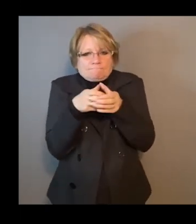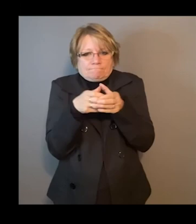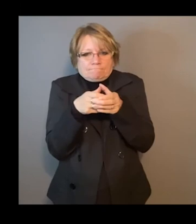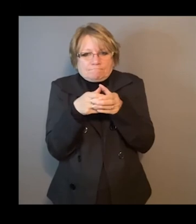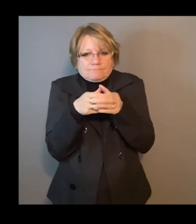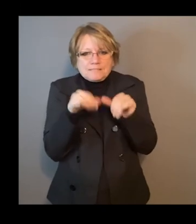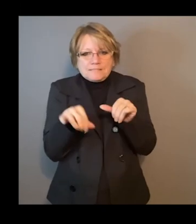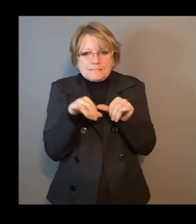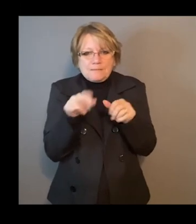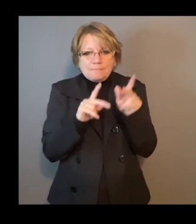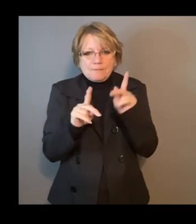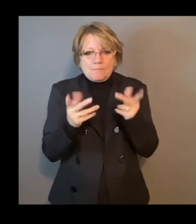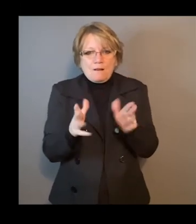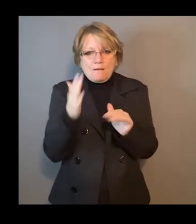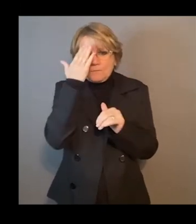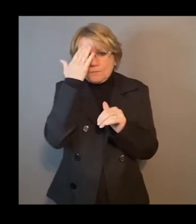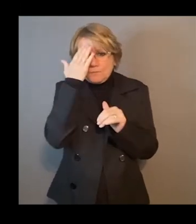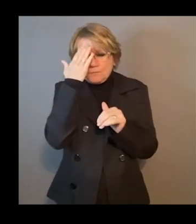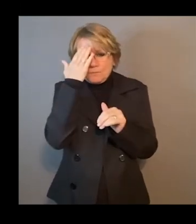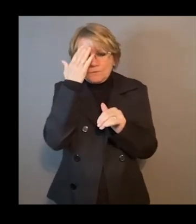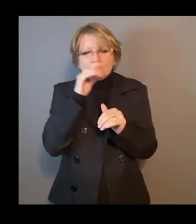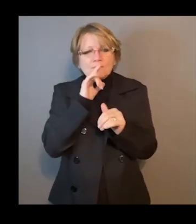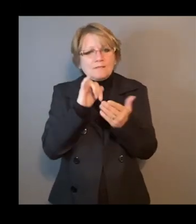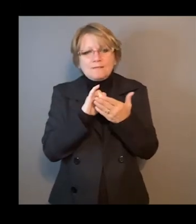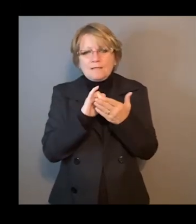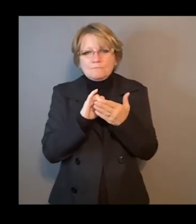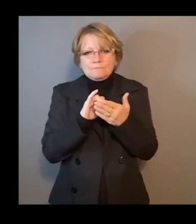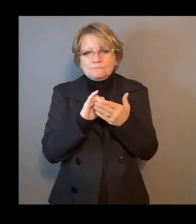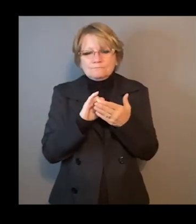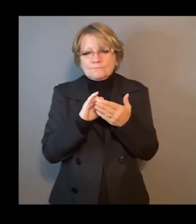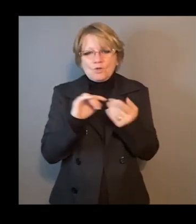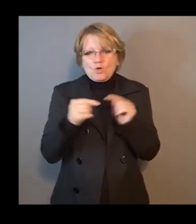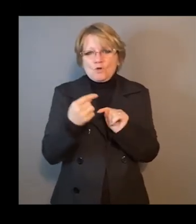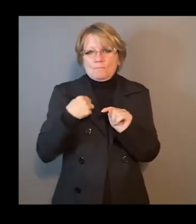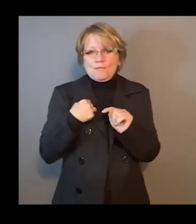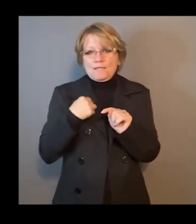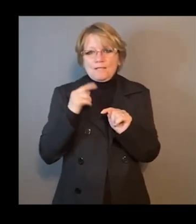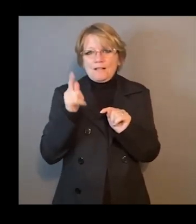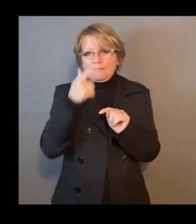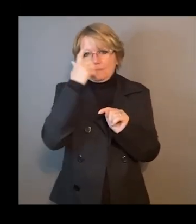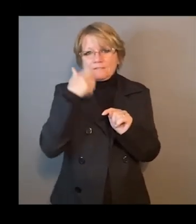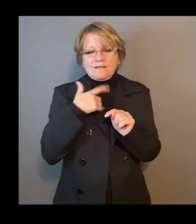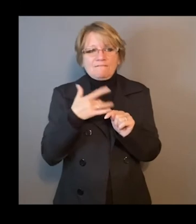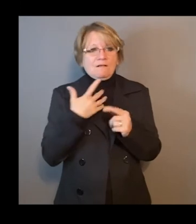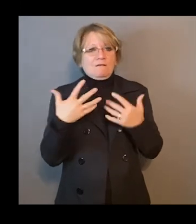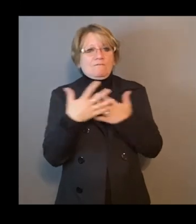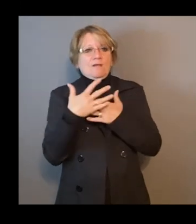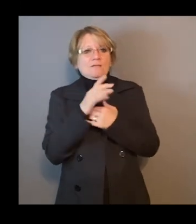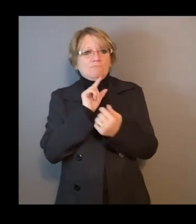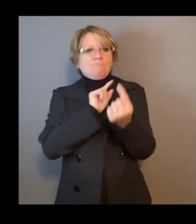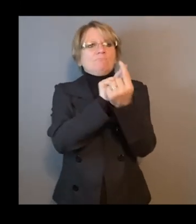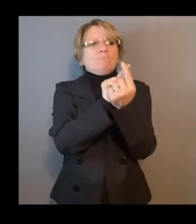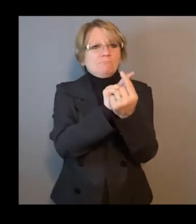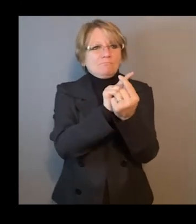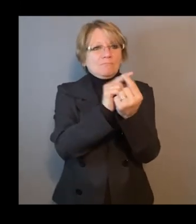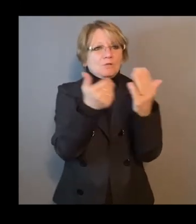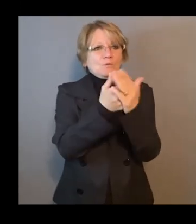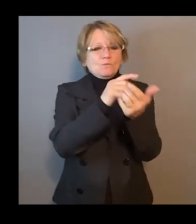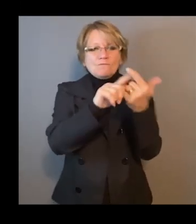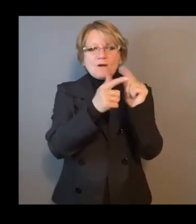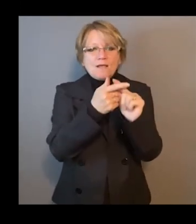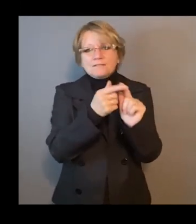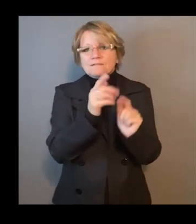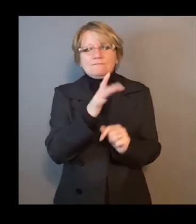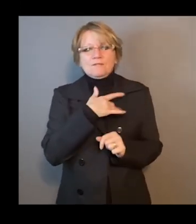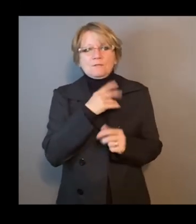amount of people that I didn't know. And that turned out to hurt me in the long run because I was afraid to get out there and make new friends because, like somewhat like Zach said,